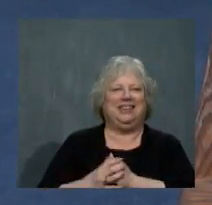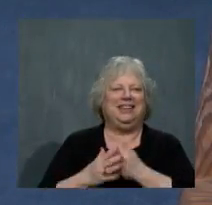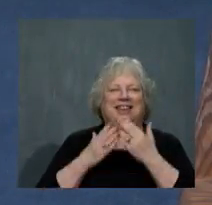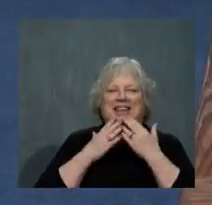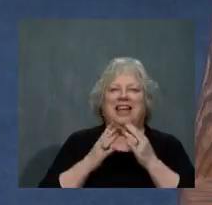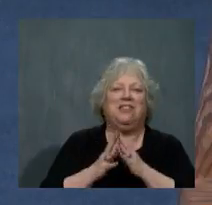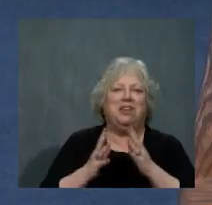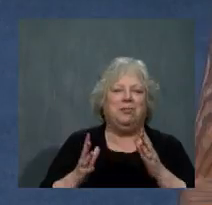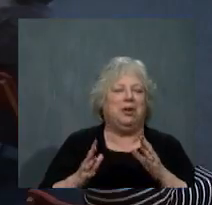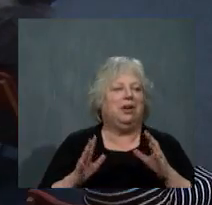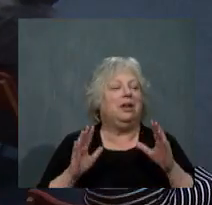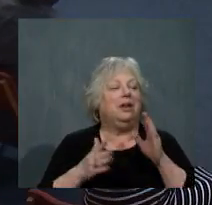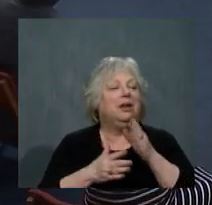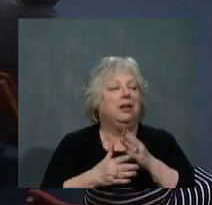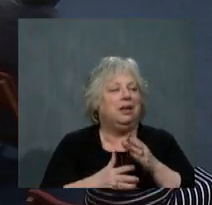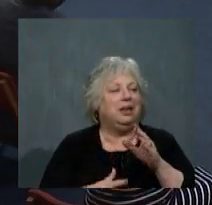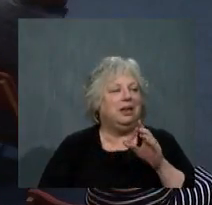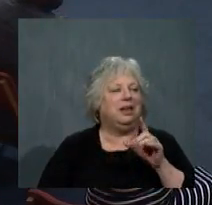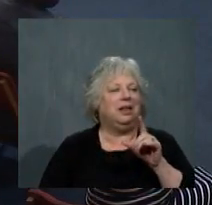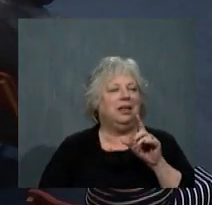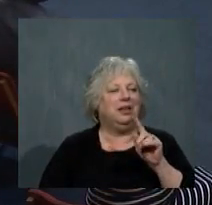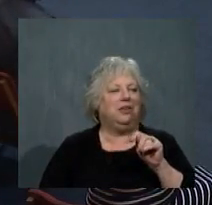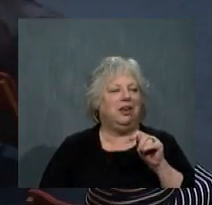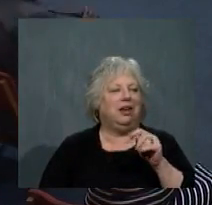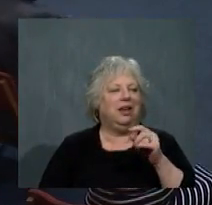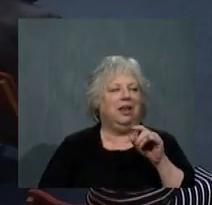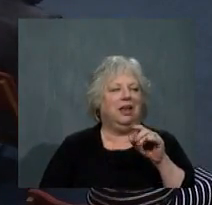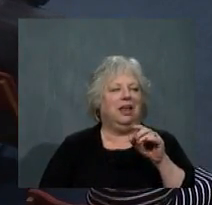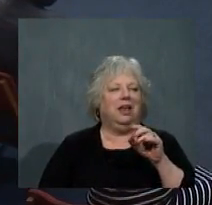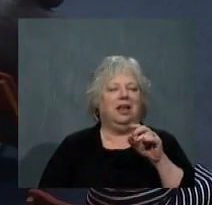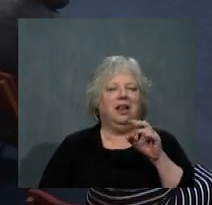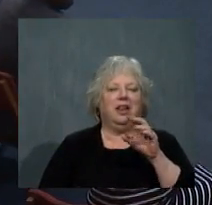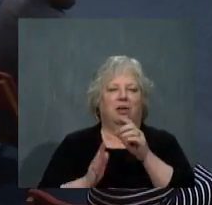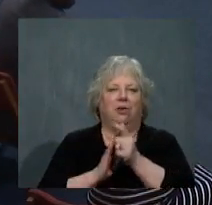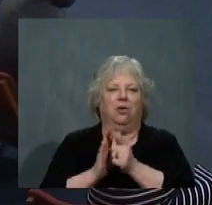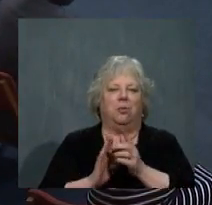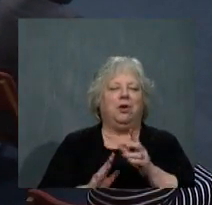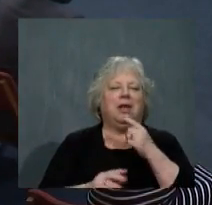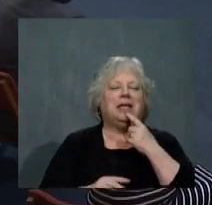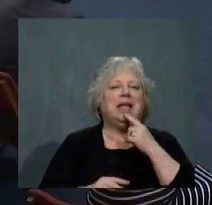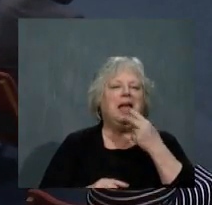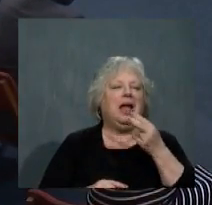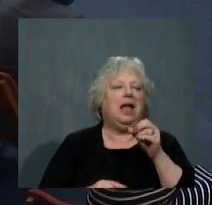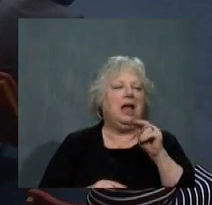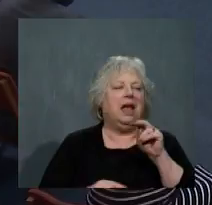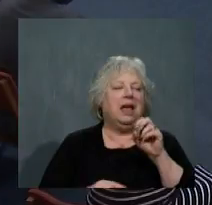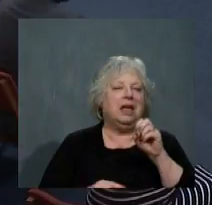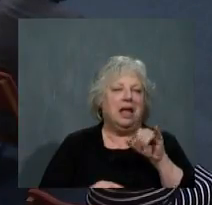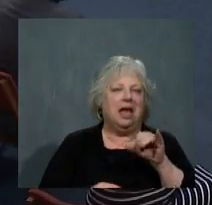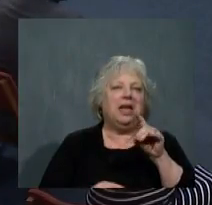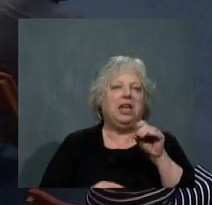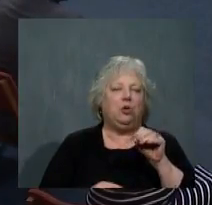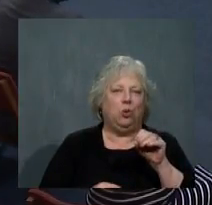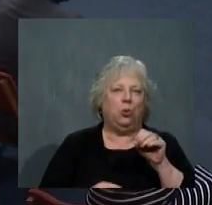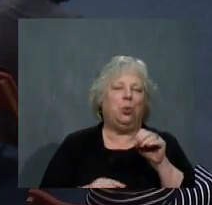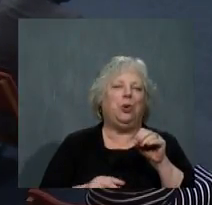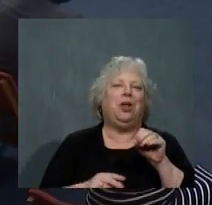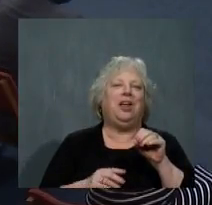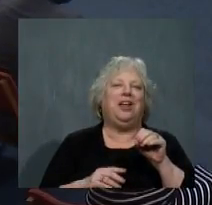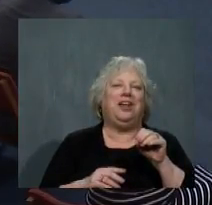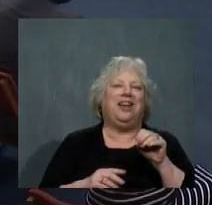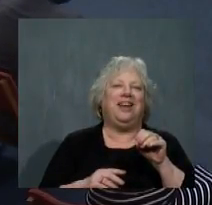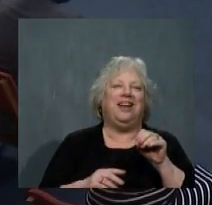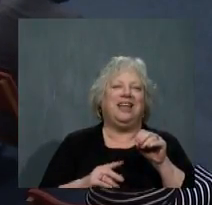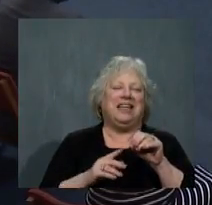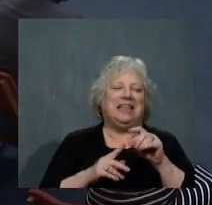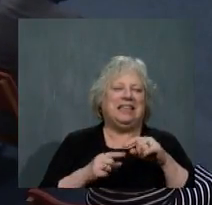Thank you very much. Lieutenant, today on the news, they announced that honeydew season in Arkansas just started. So I don't think Monday's